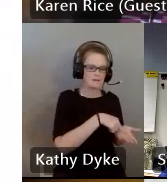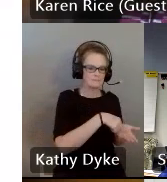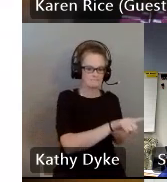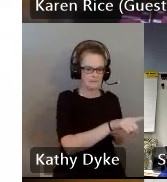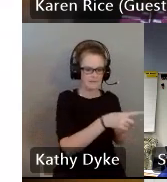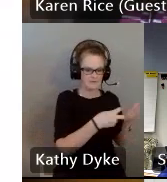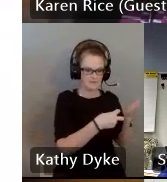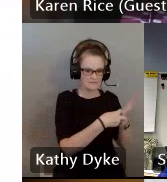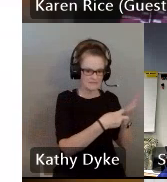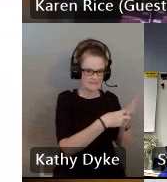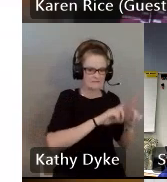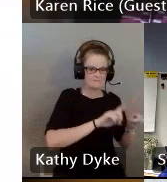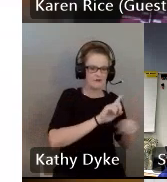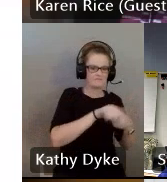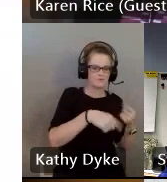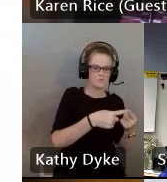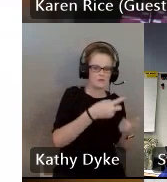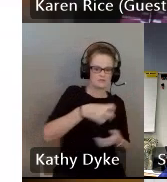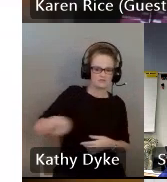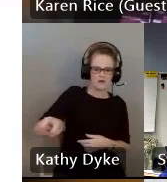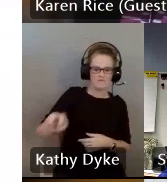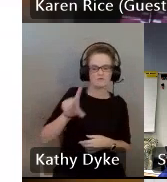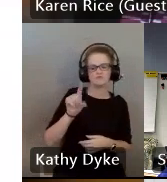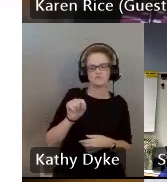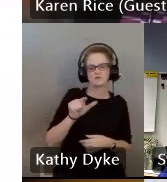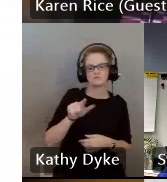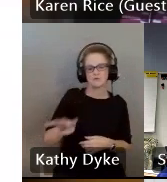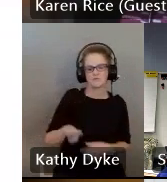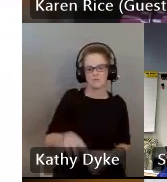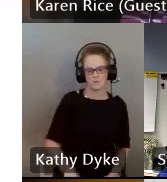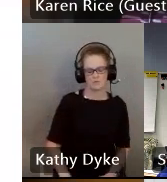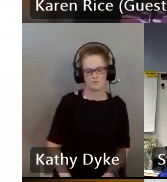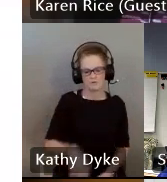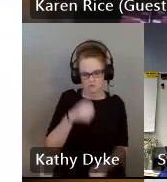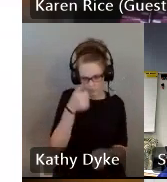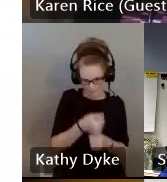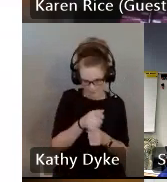important to keep in mind for 2024.